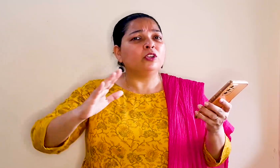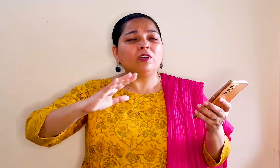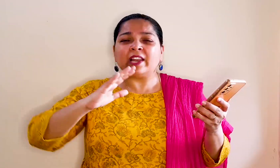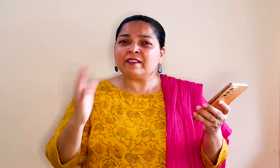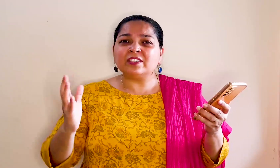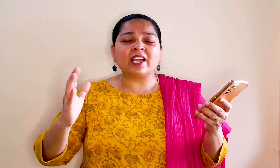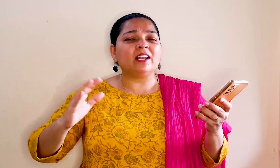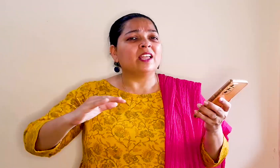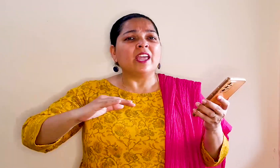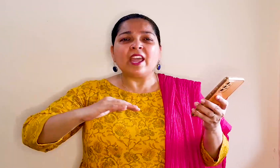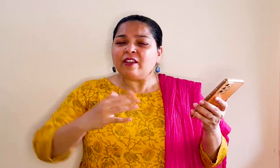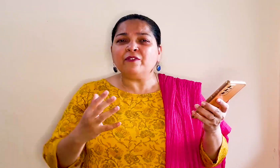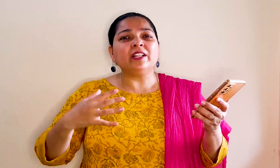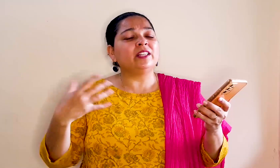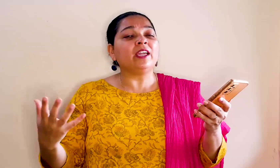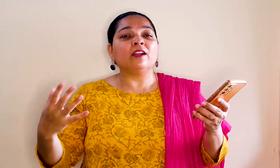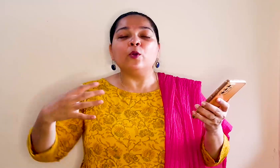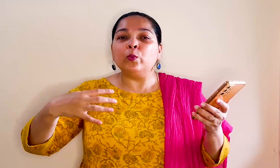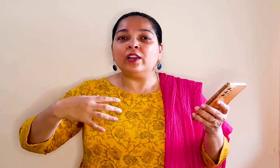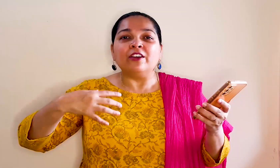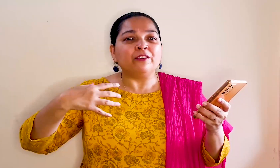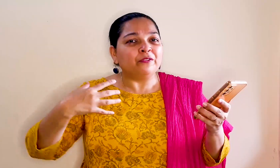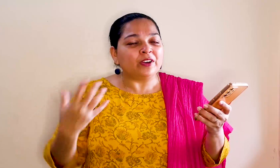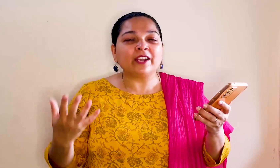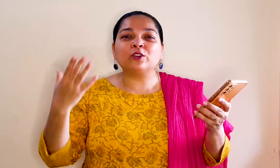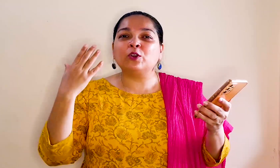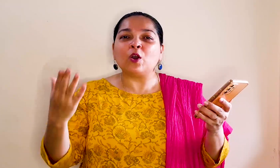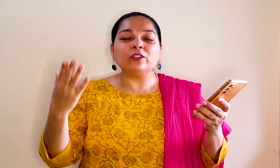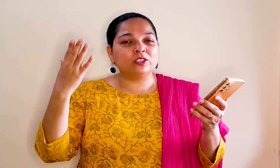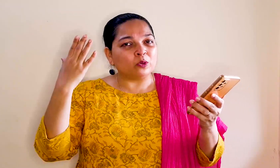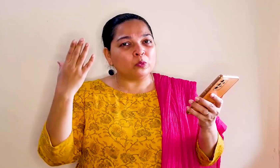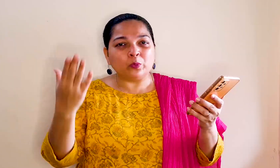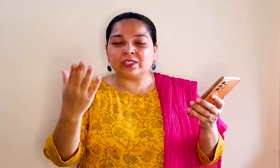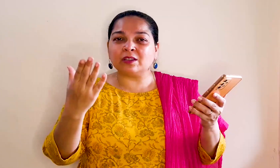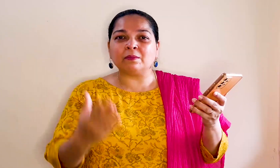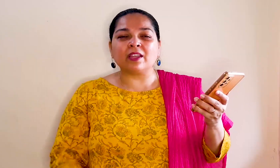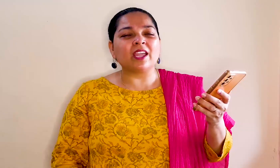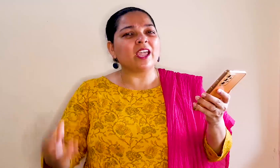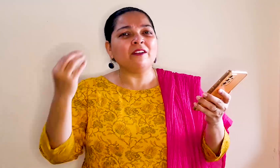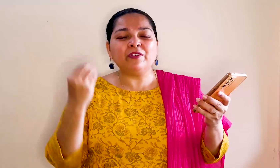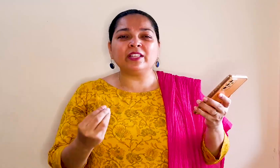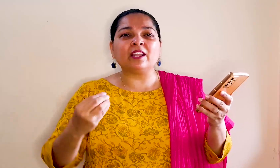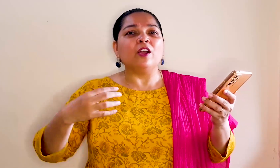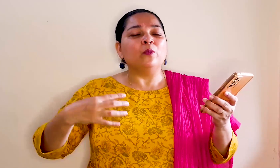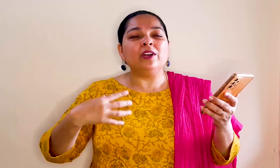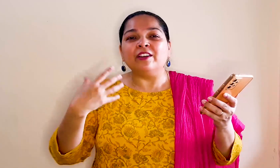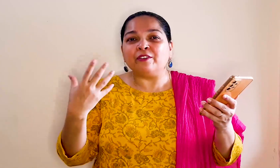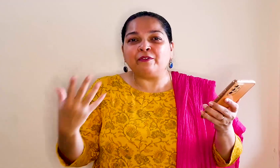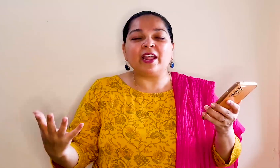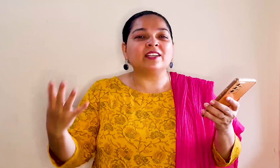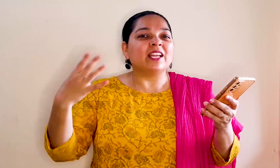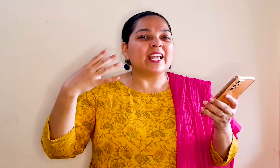talk, your lifestyle, everything will reflect God's wisdom. Everything